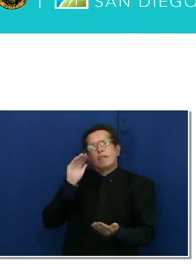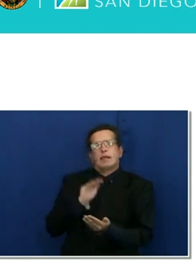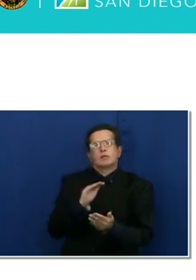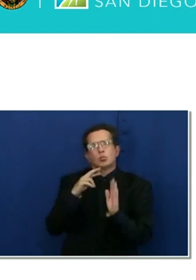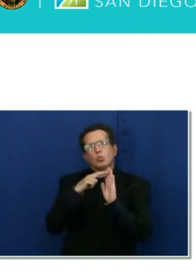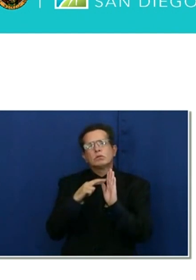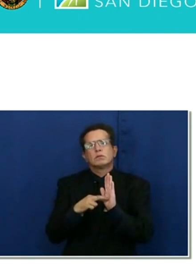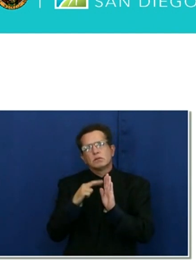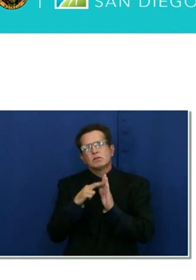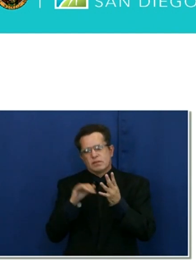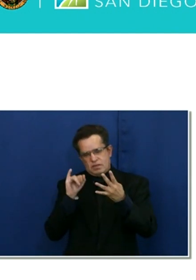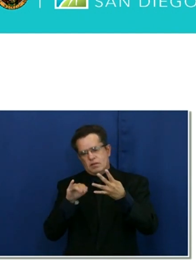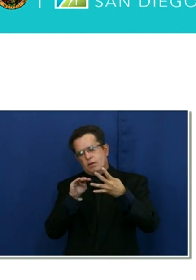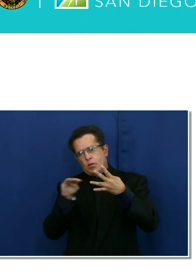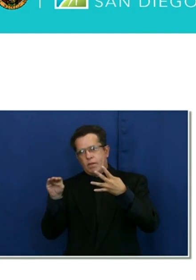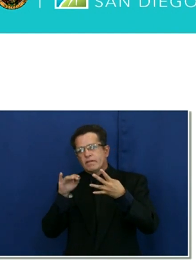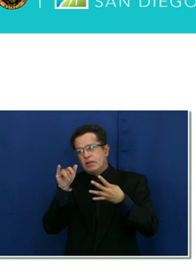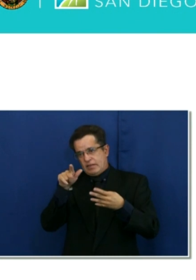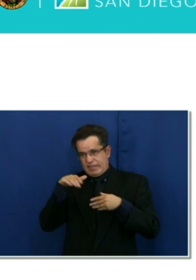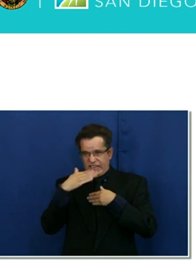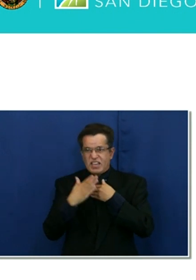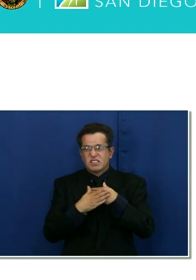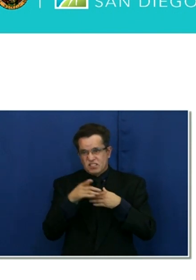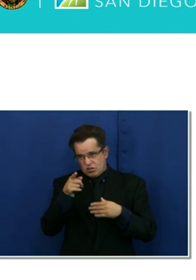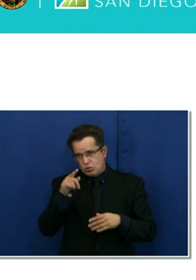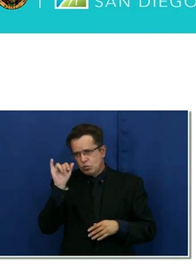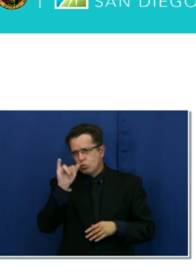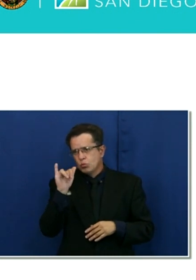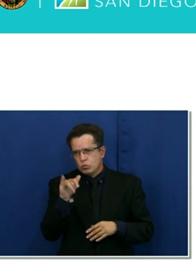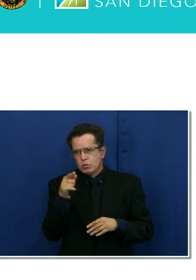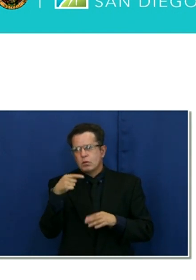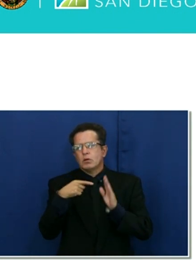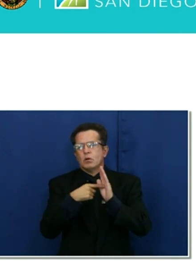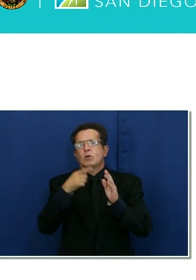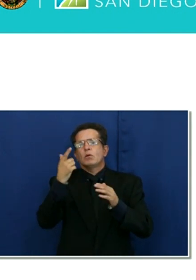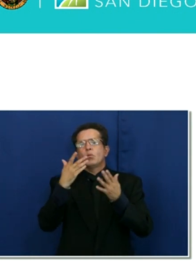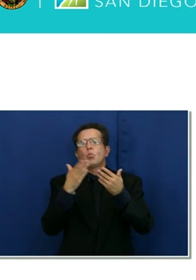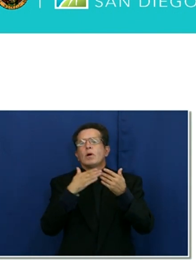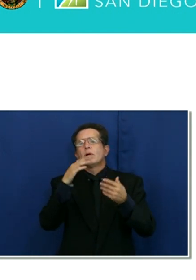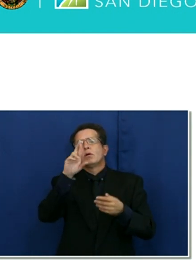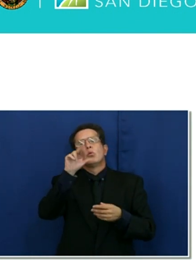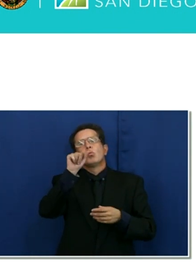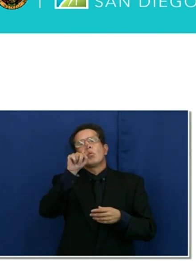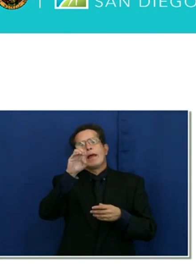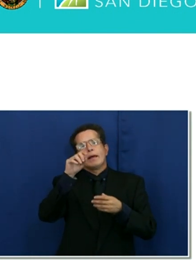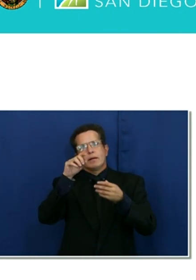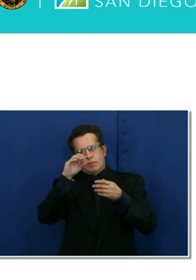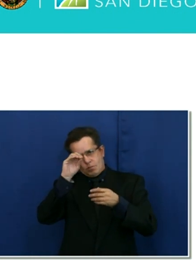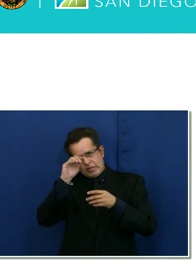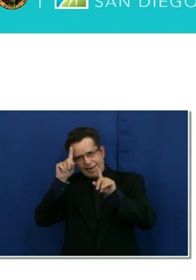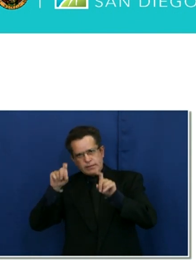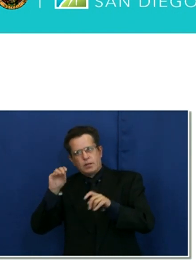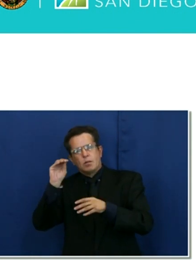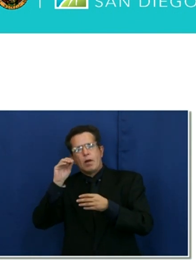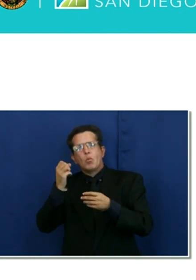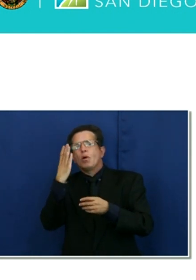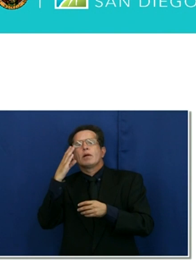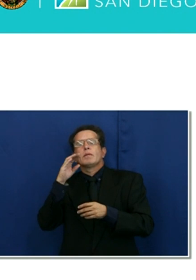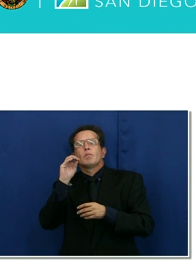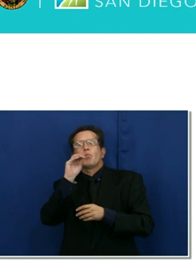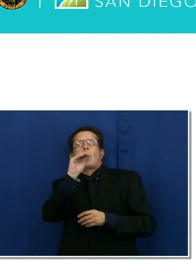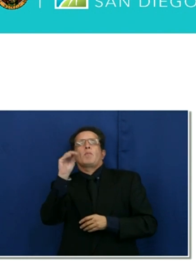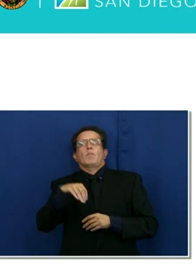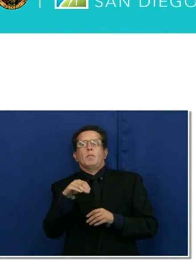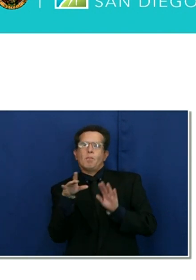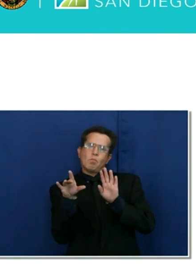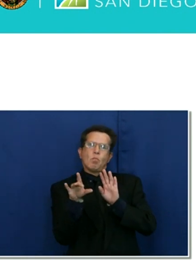next slide, the metrics framework includes case rate and testing positivity. But equally important is